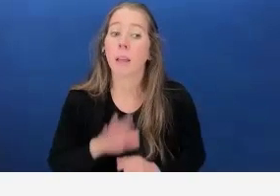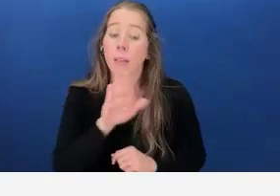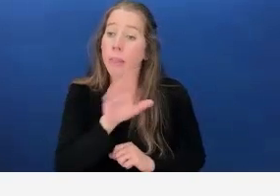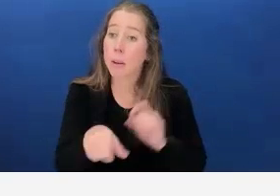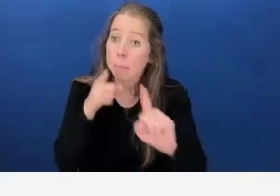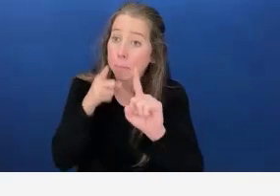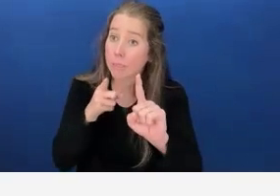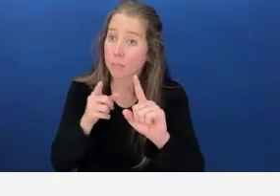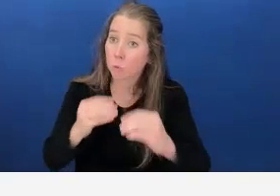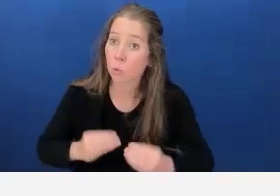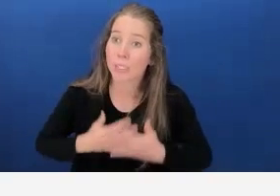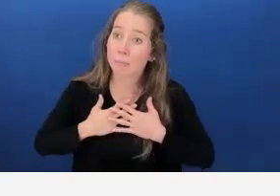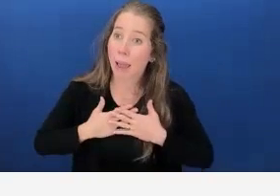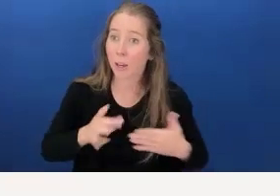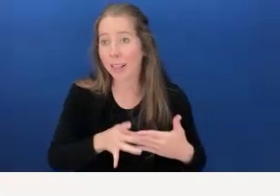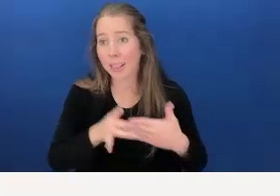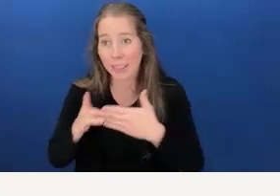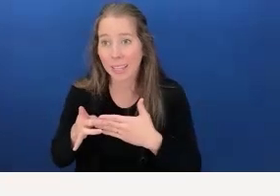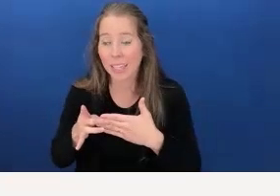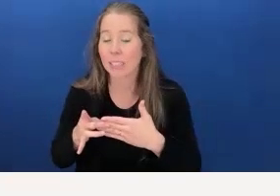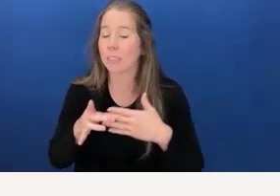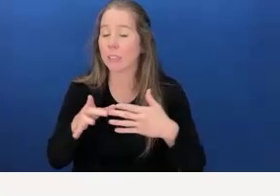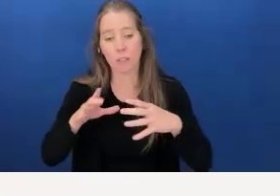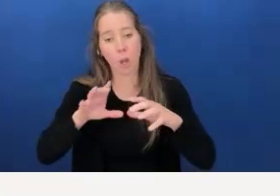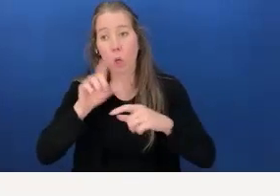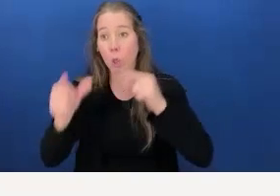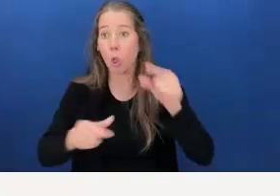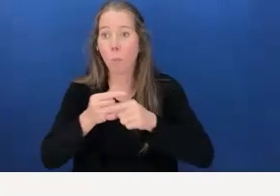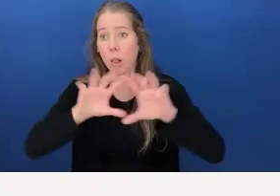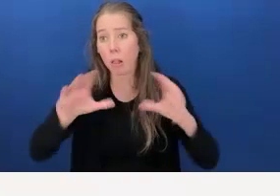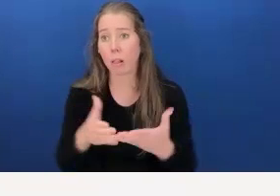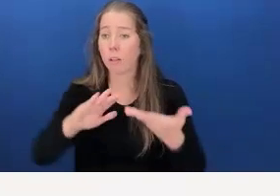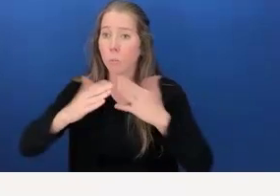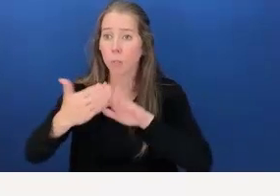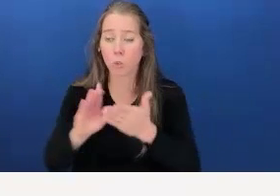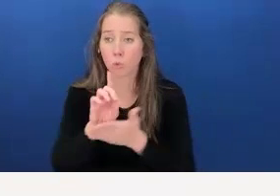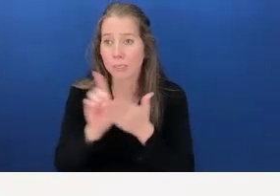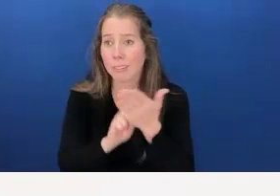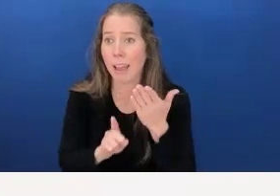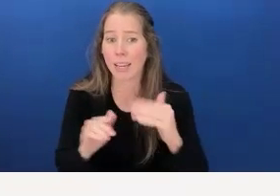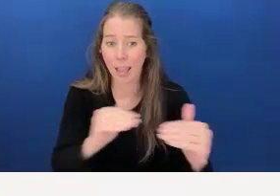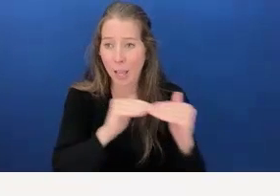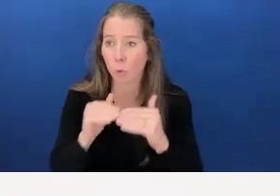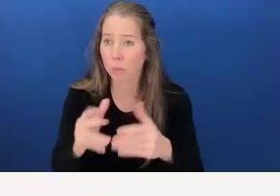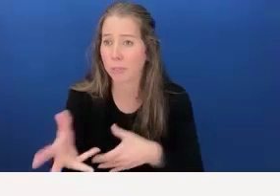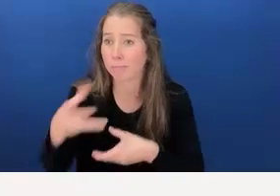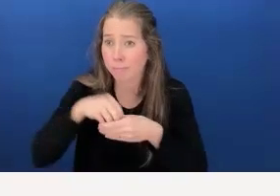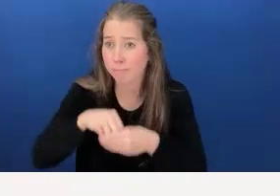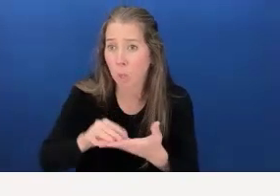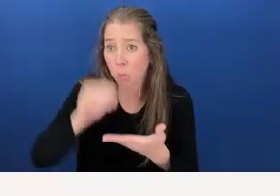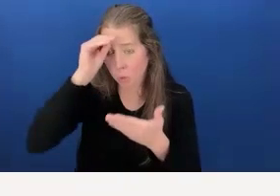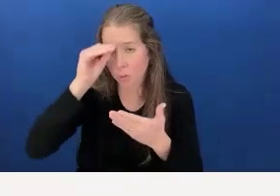to inspire, lead, convene a global community to design equitable, inclusive learning experiences through